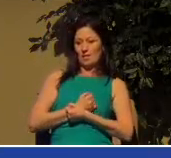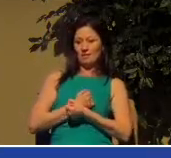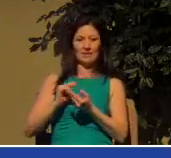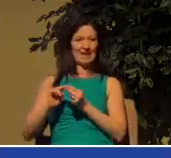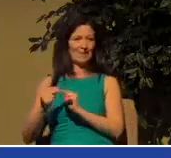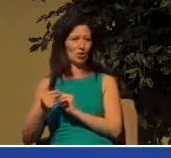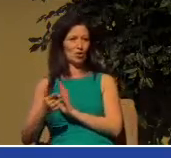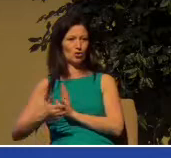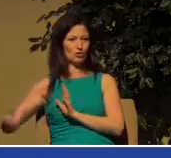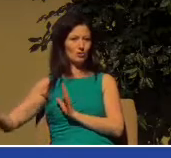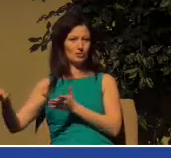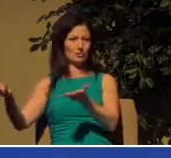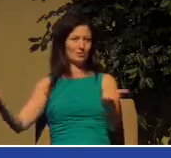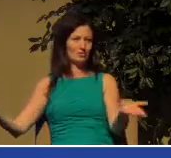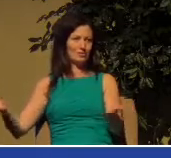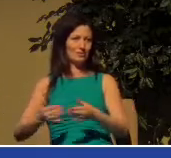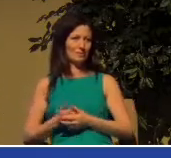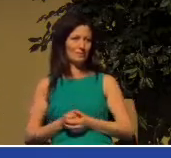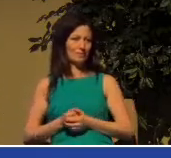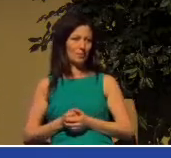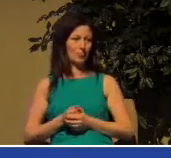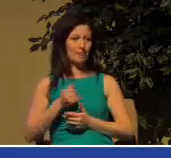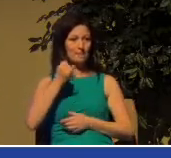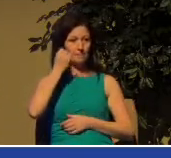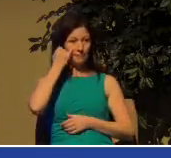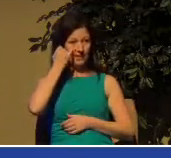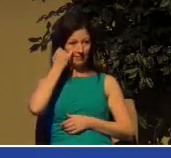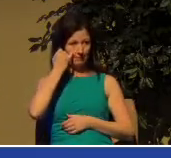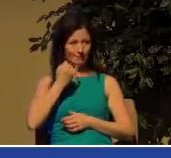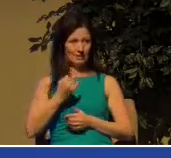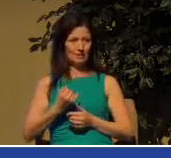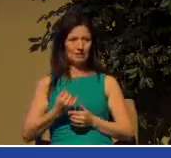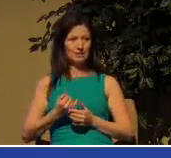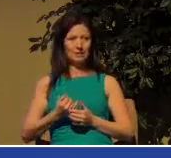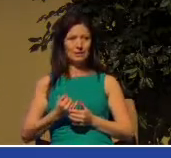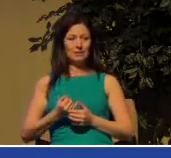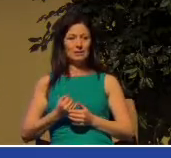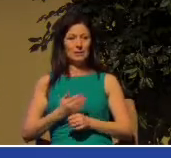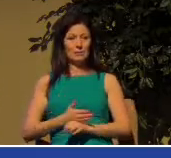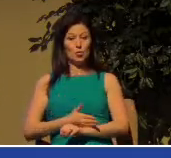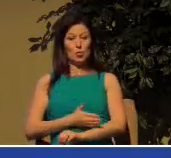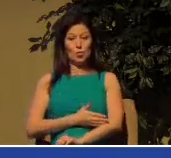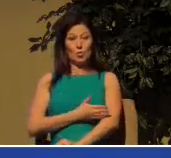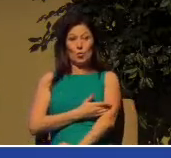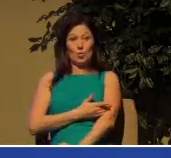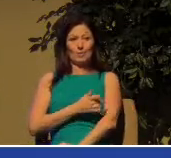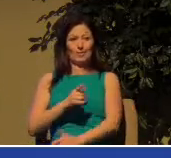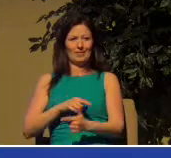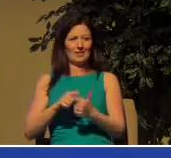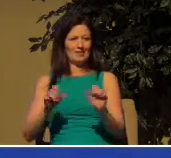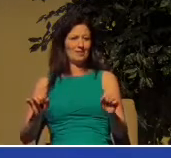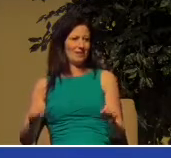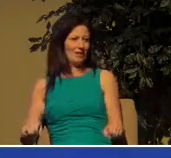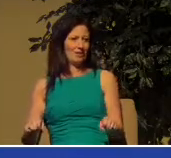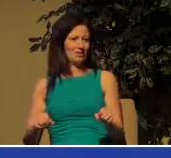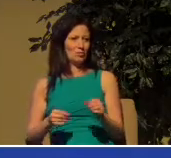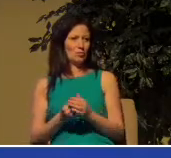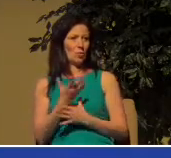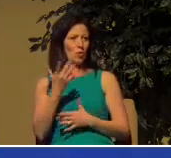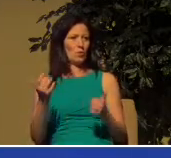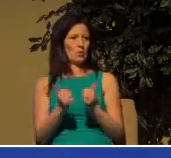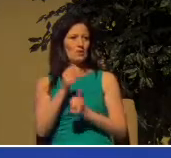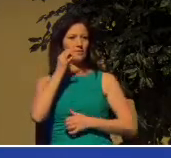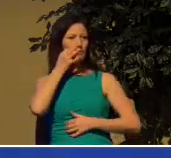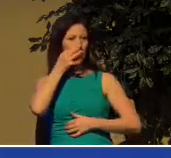and let that grow, our lives will bear the fruit of the Spirit. That is salvation that God has promised